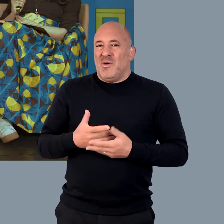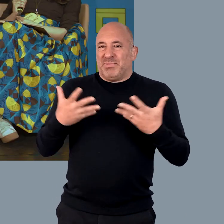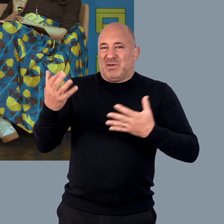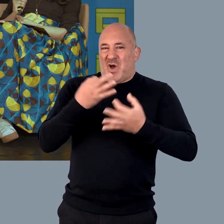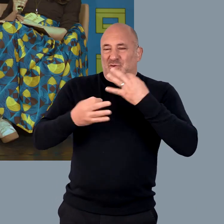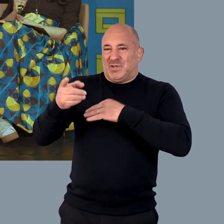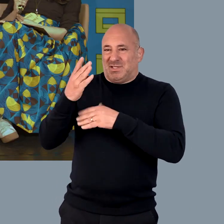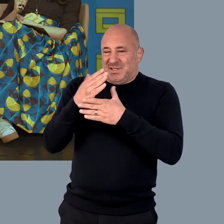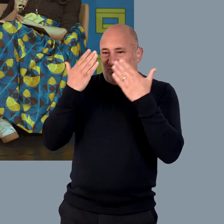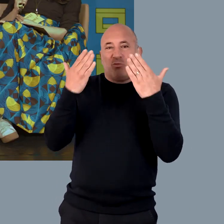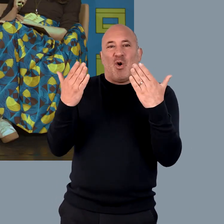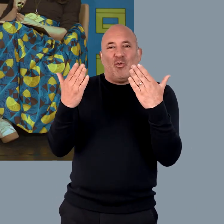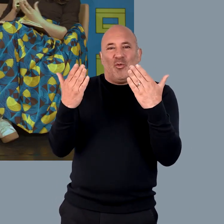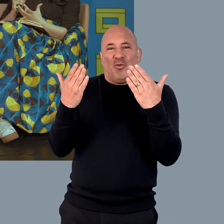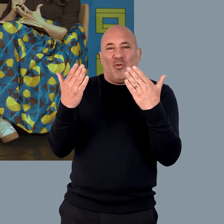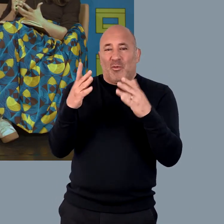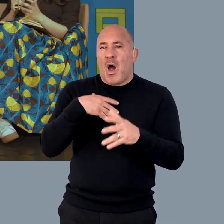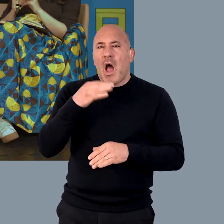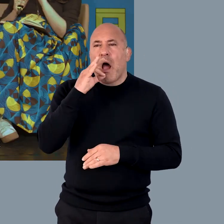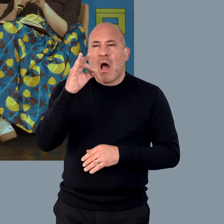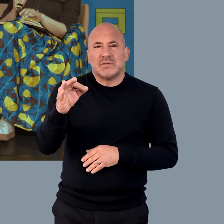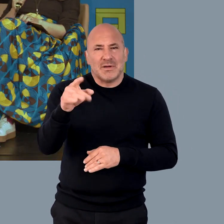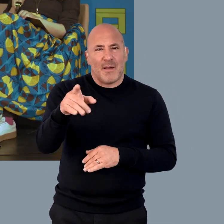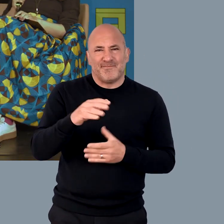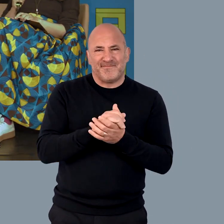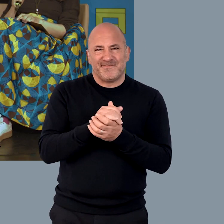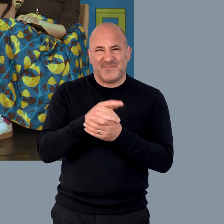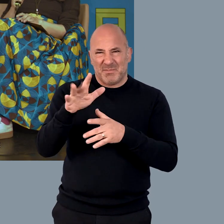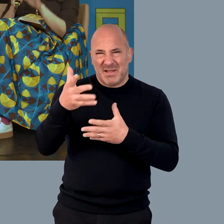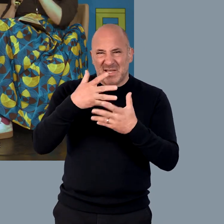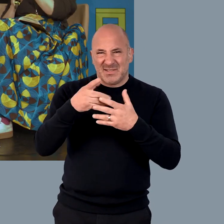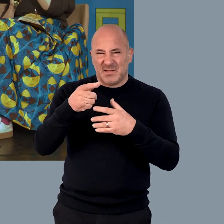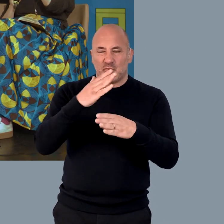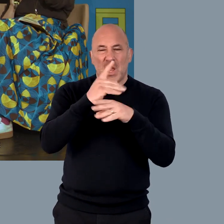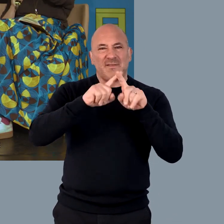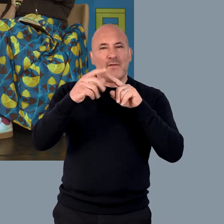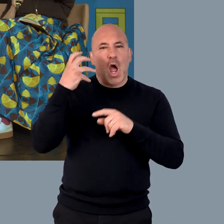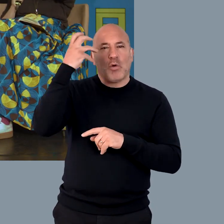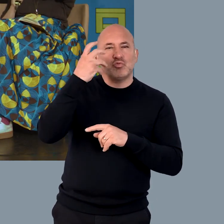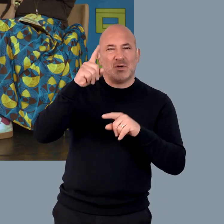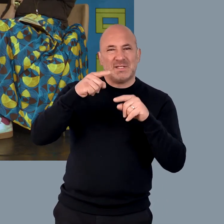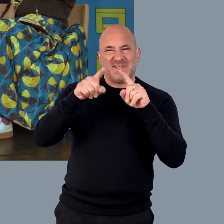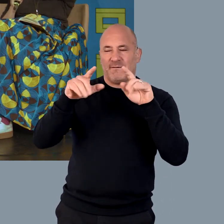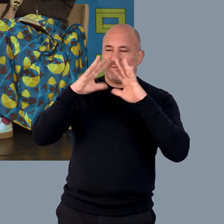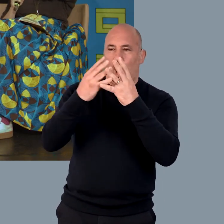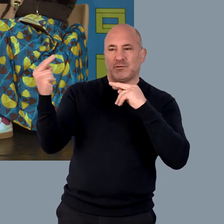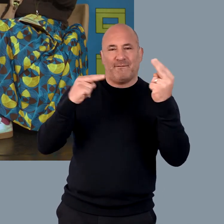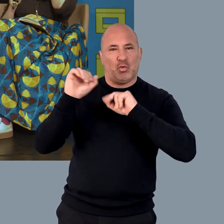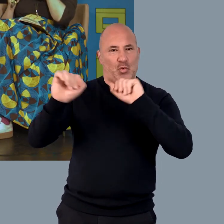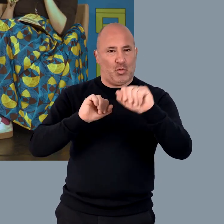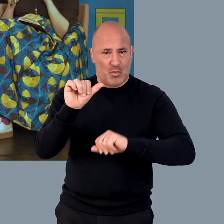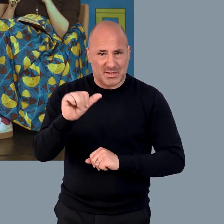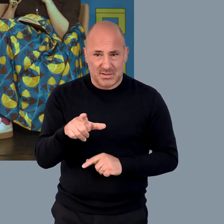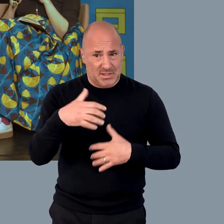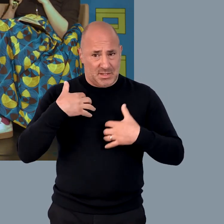like? We don't know. Huge questions, we don't know. But I did want to ask you actually, because you had mentioned a few times about kind of working in different countries